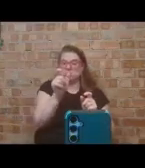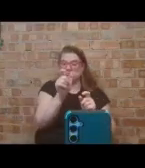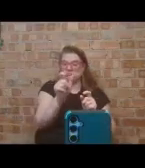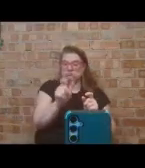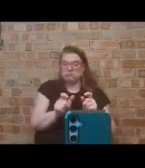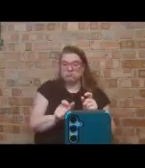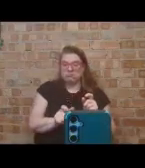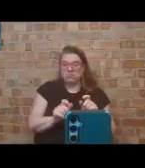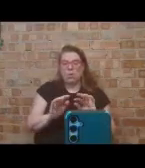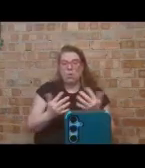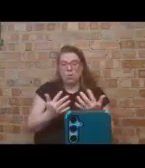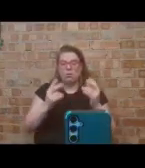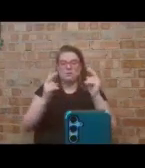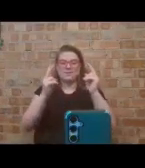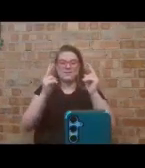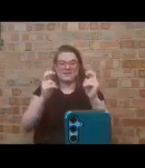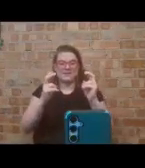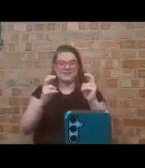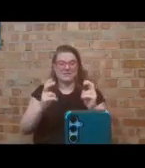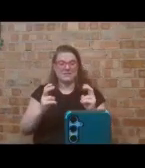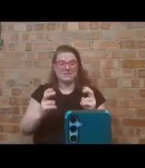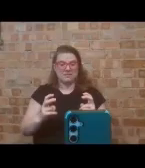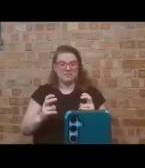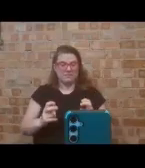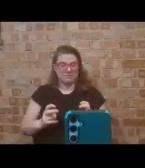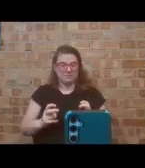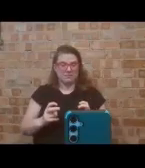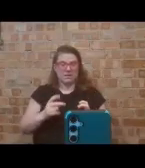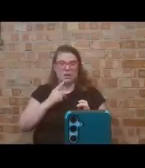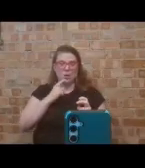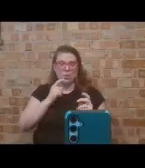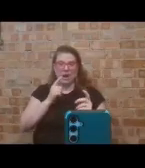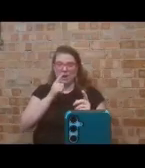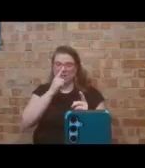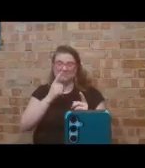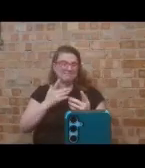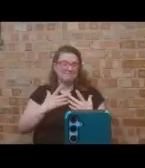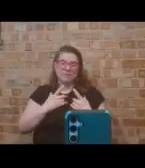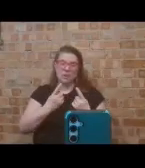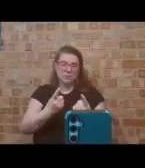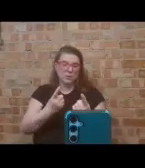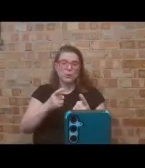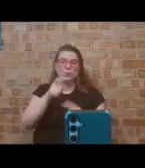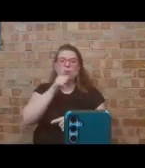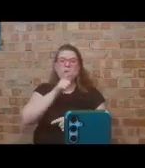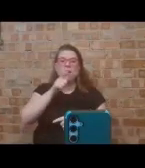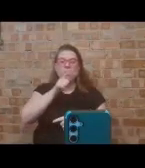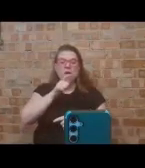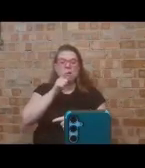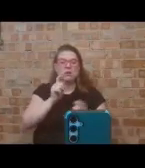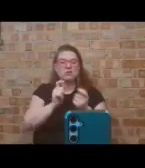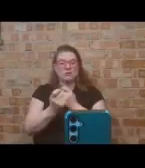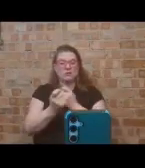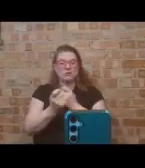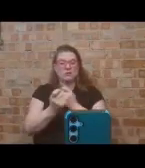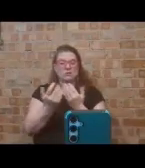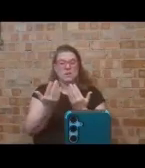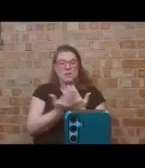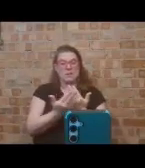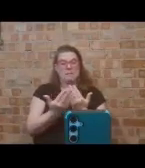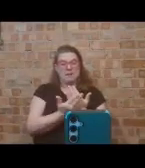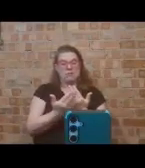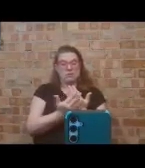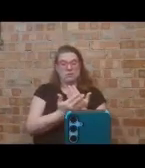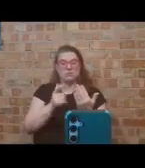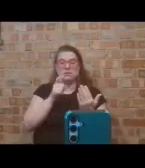down, you could again, you can really fine tune this and pick the color. You can have a background color, you can have it underlined, and you can